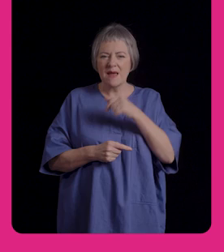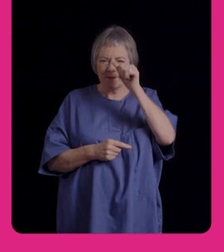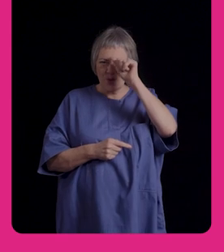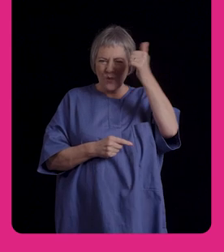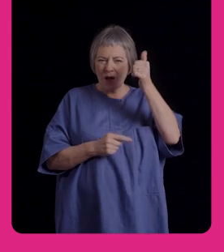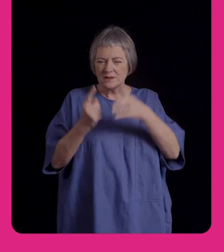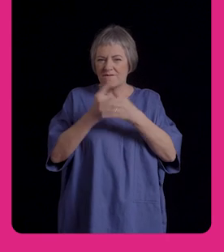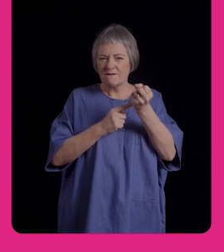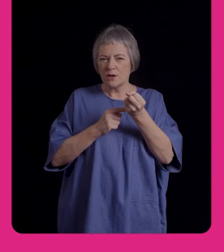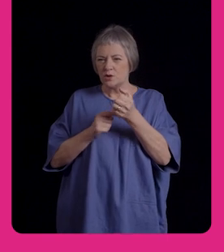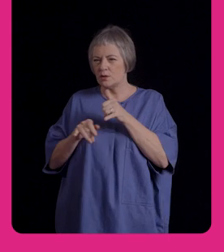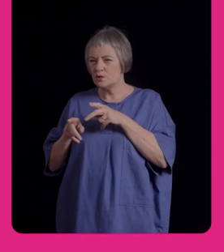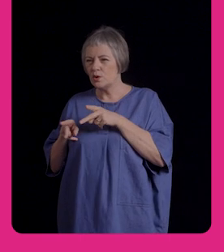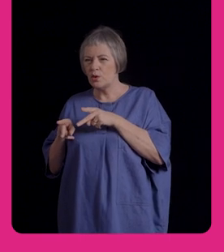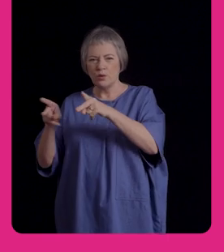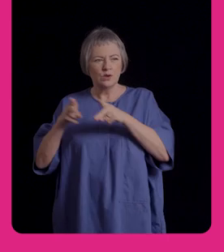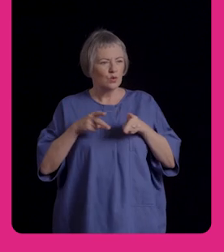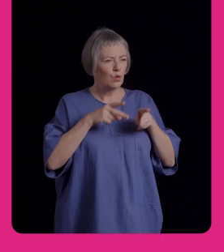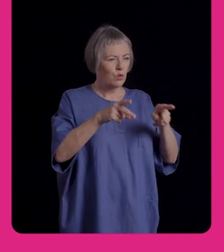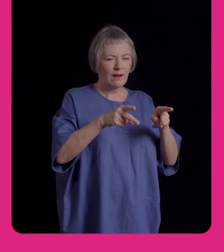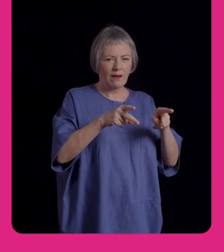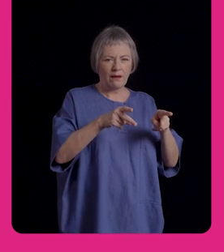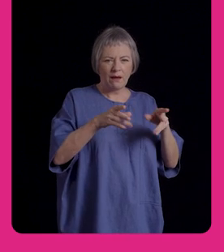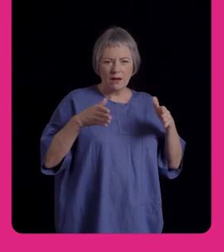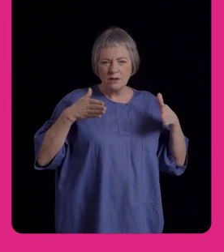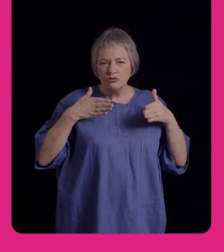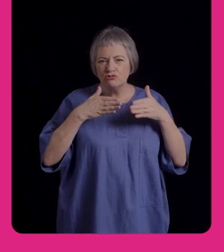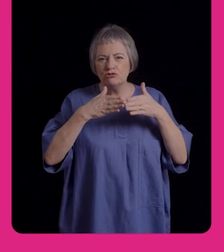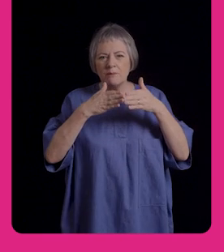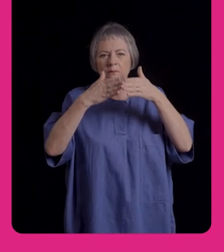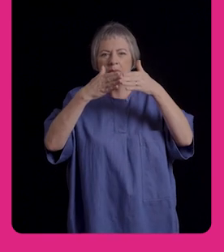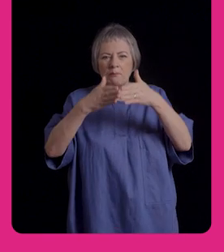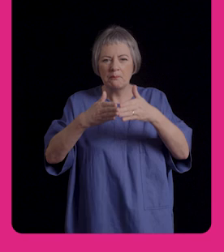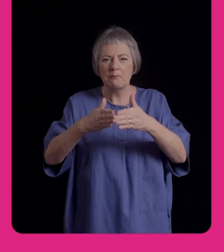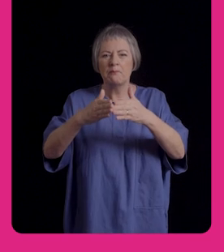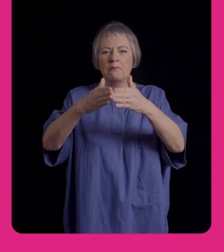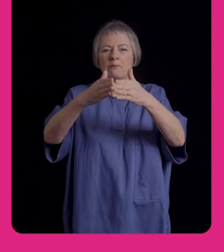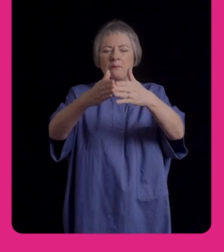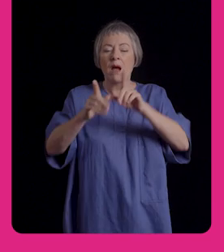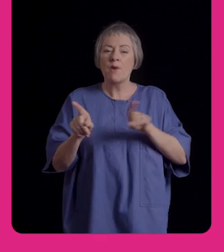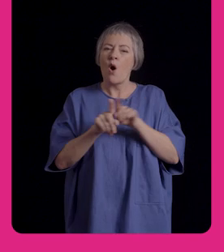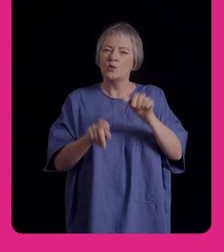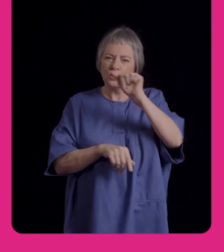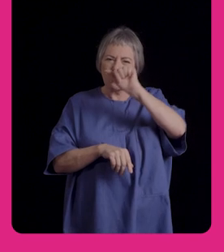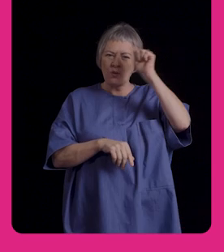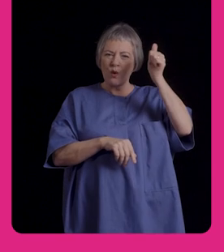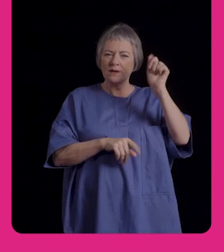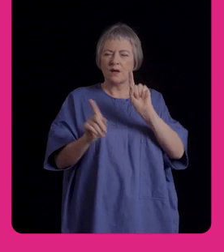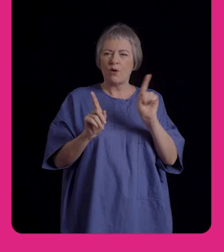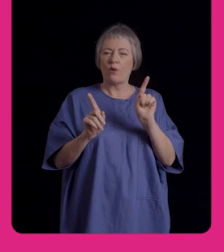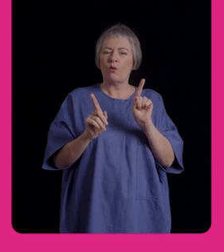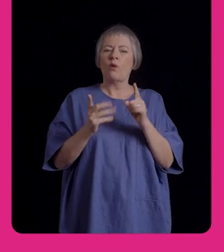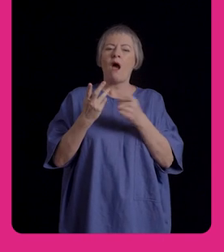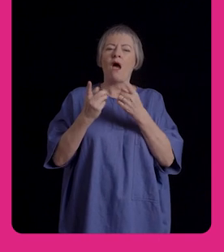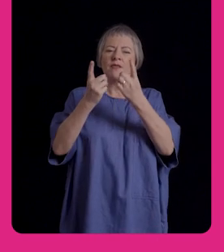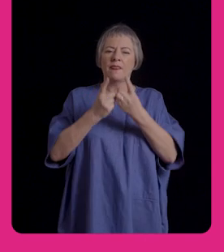it might be wise to find out which way the ship is headed, and it might be even wiser to find out what else is in the captain's